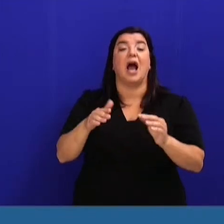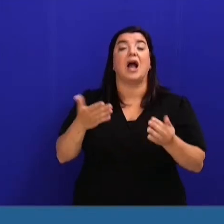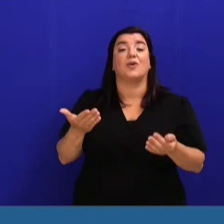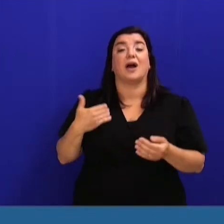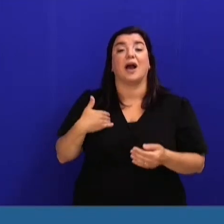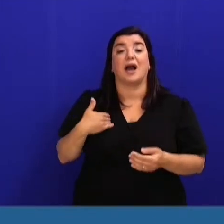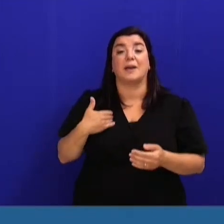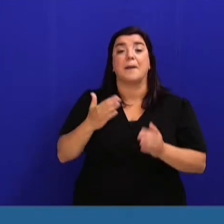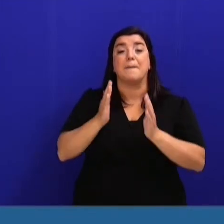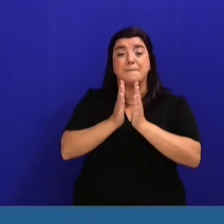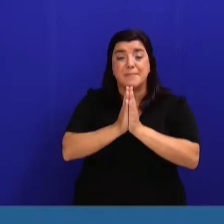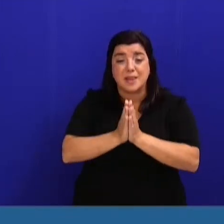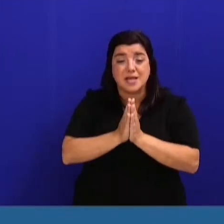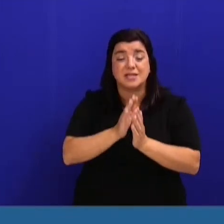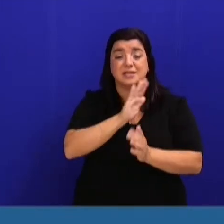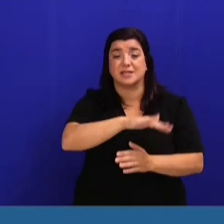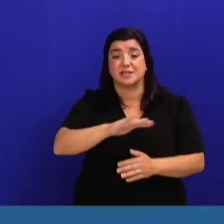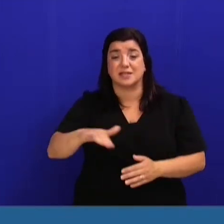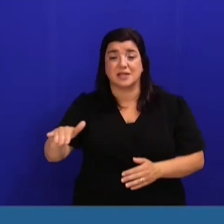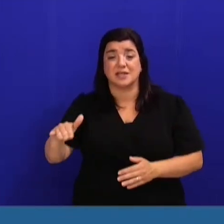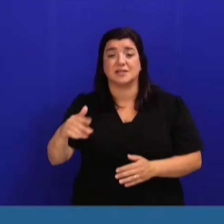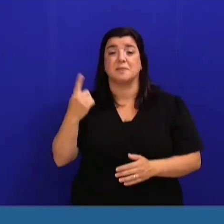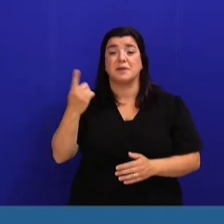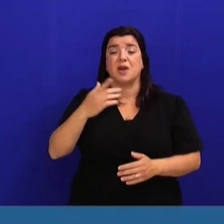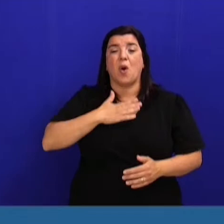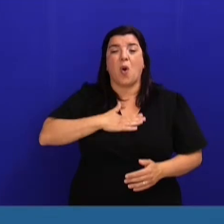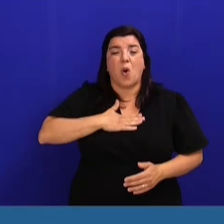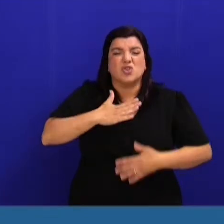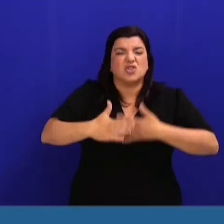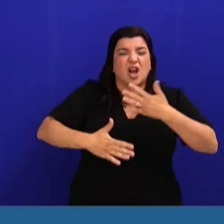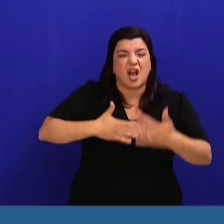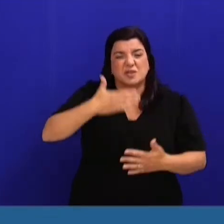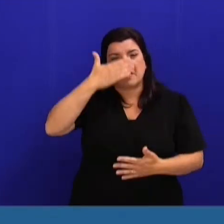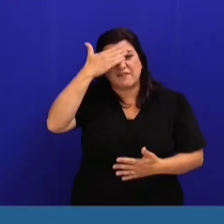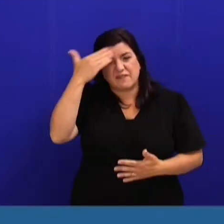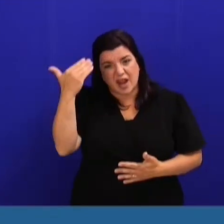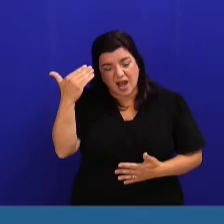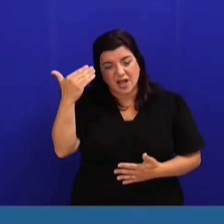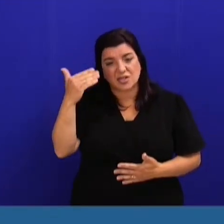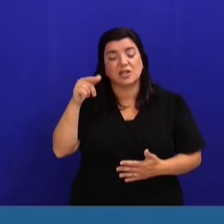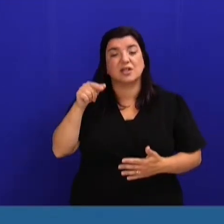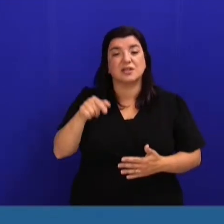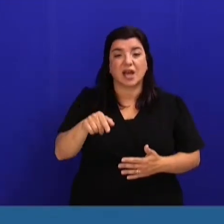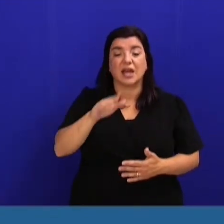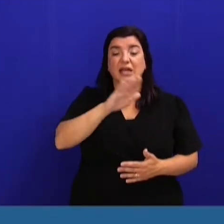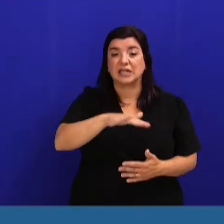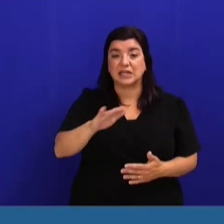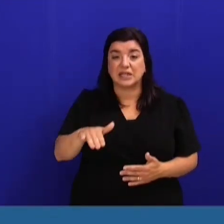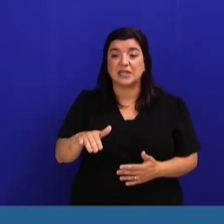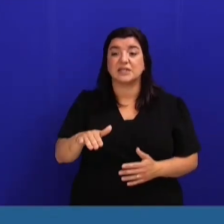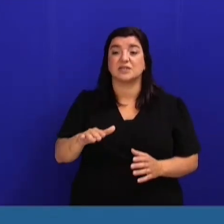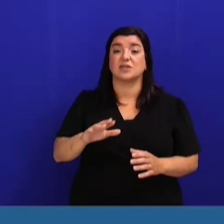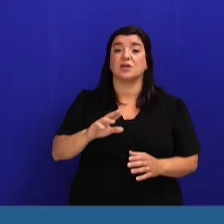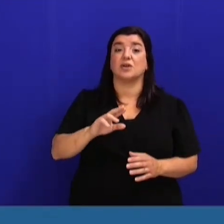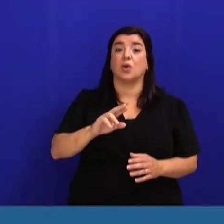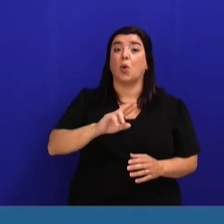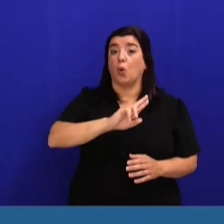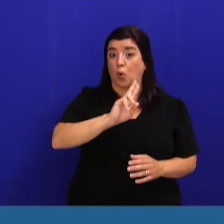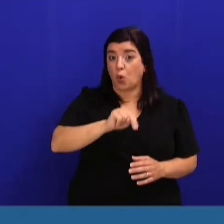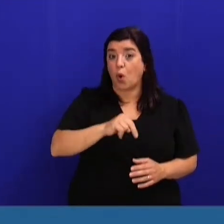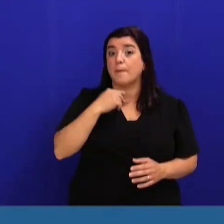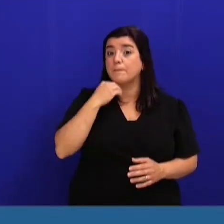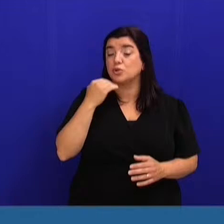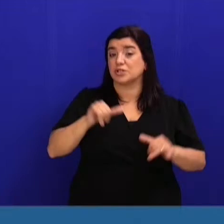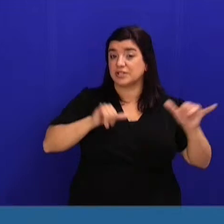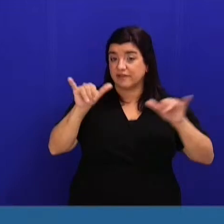kull min ikollu is-sintomi jiġi jagħmel it-testijiet imma wkoll il-kumplament ukoll tal-popolazzjoni jrid joqgħod attent ukoll dawk il-mezzi